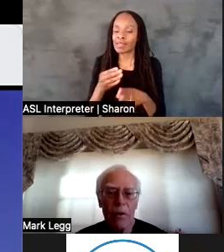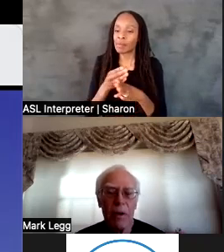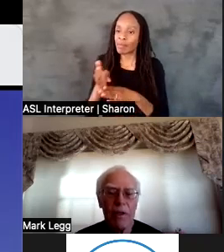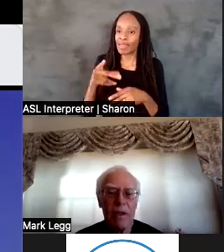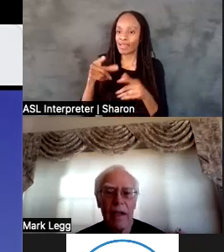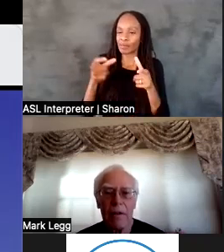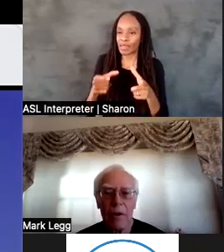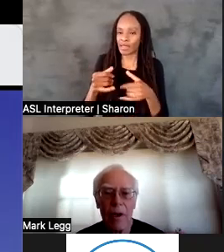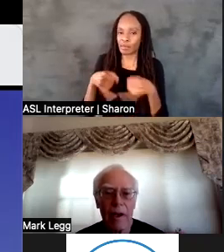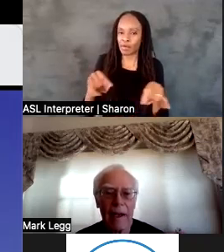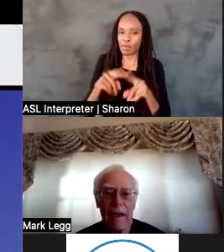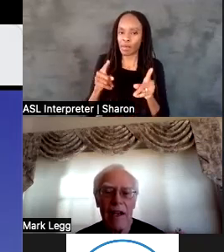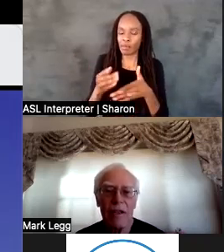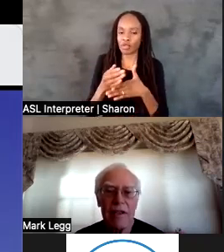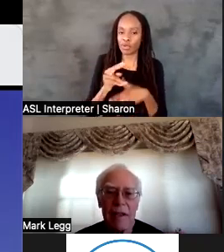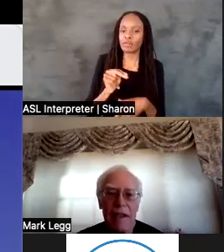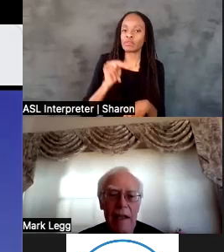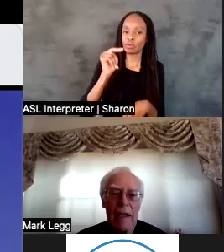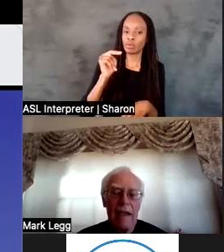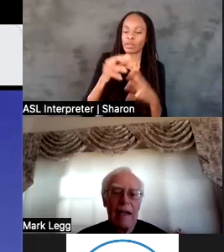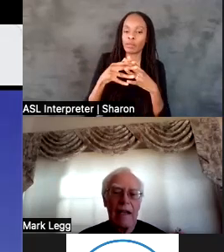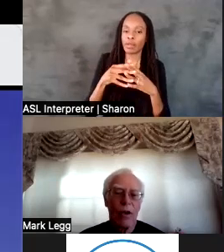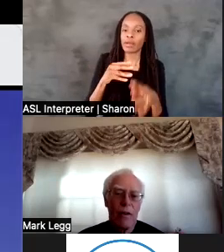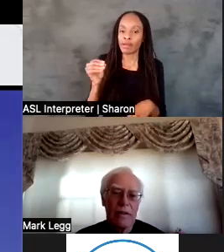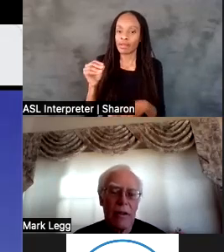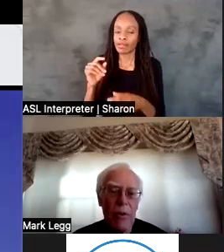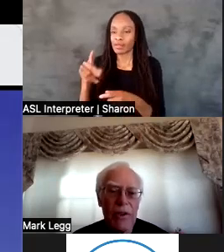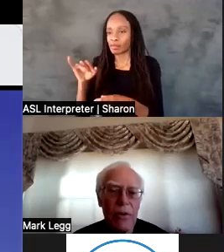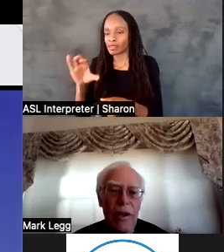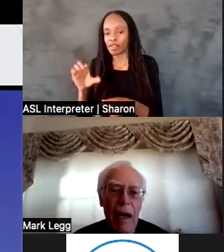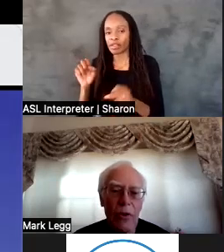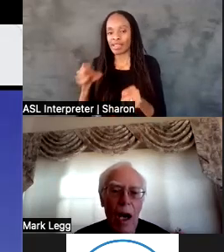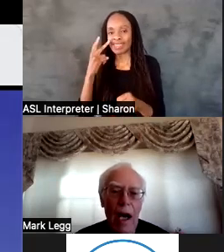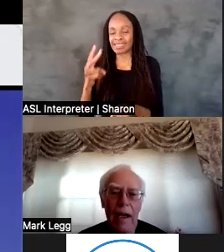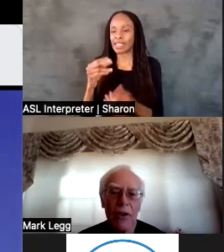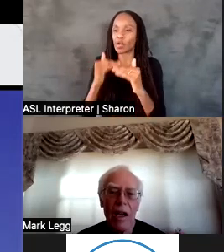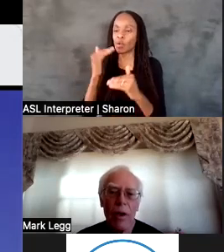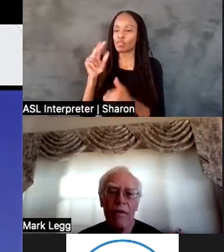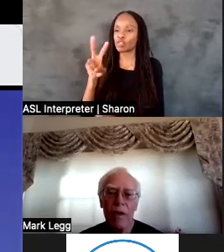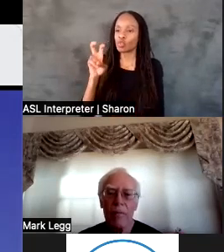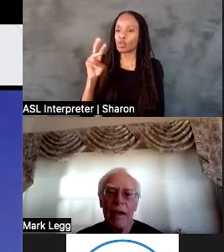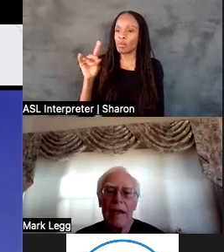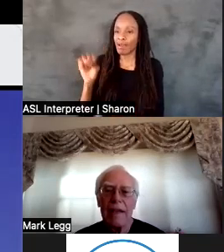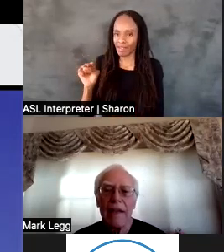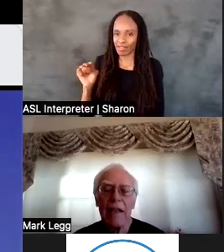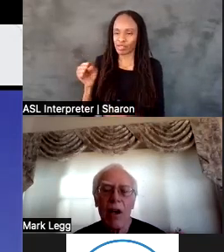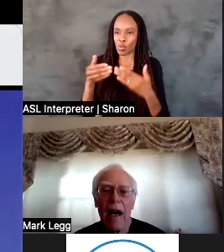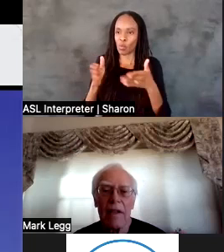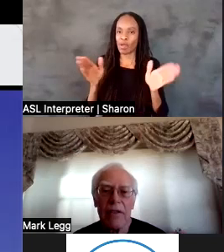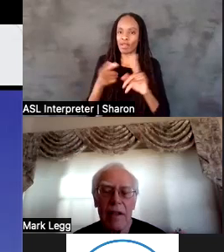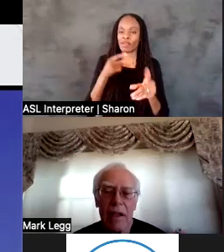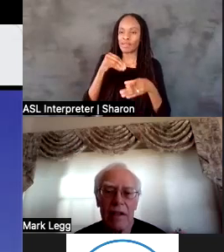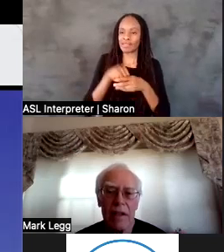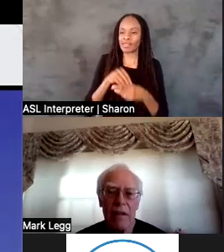boundary between Pacific and North America, as you can see, is over almost 200 miles wide. It goes all the way from inside the